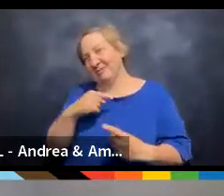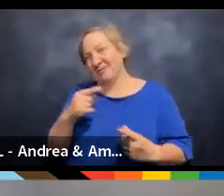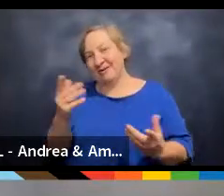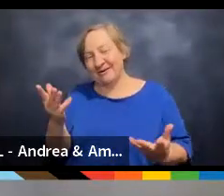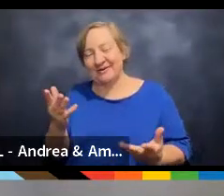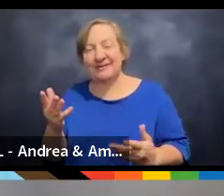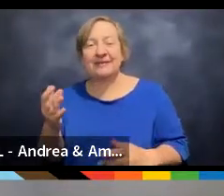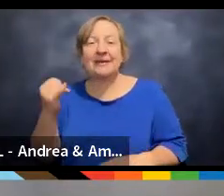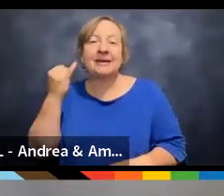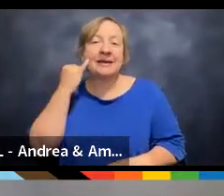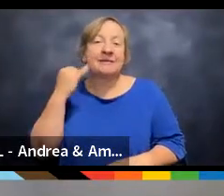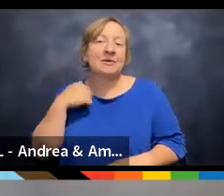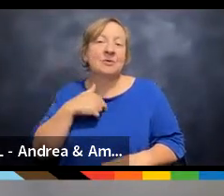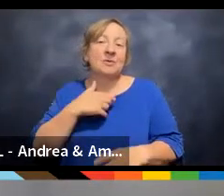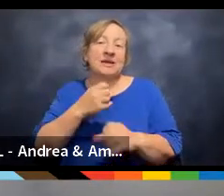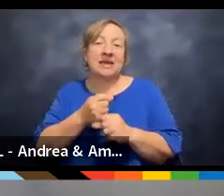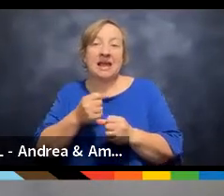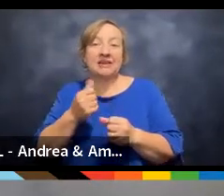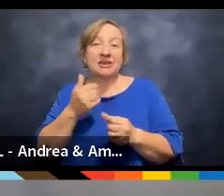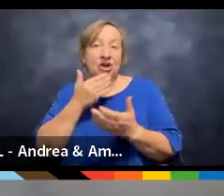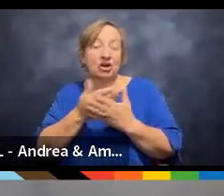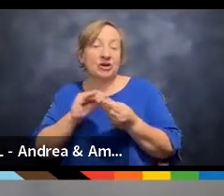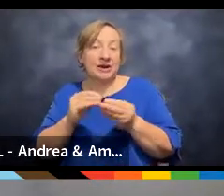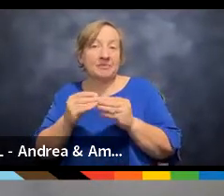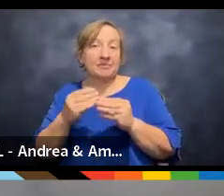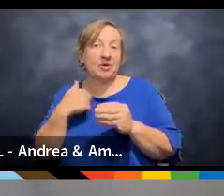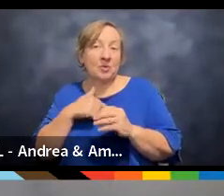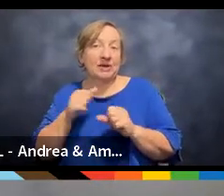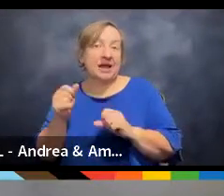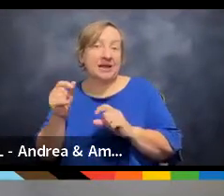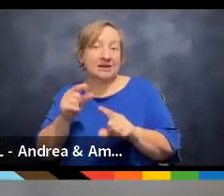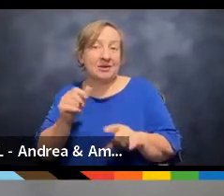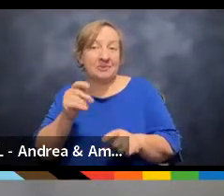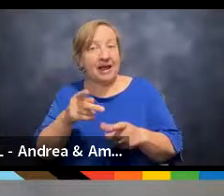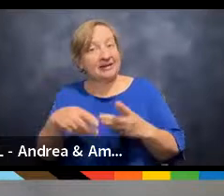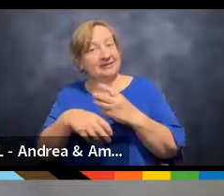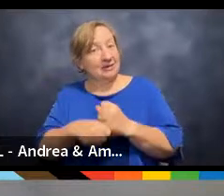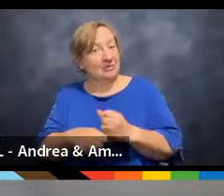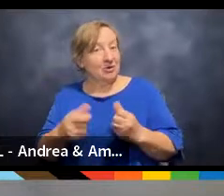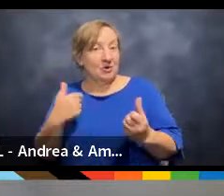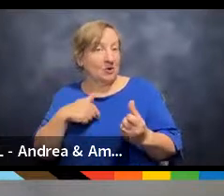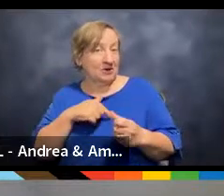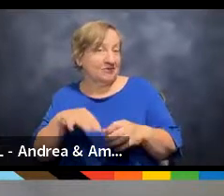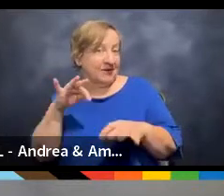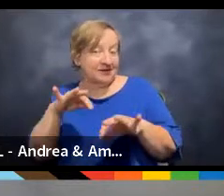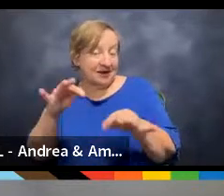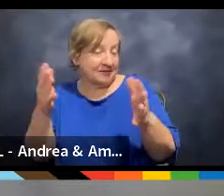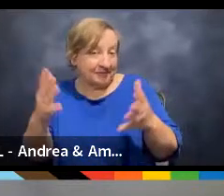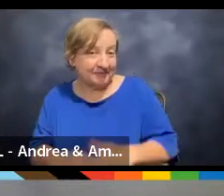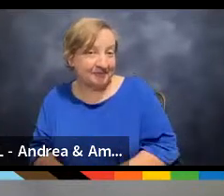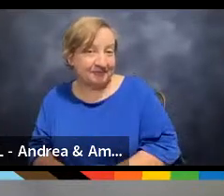if we get a fair number of them, we can come back and summarize what we heard.